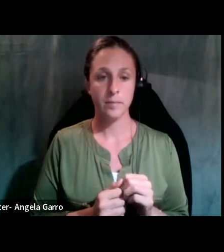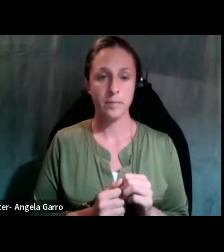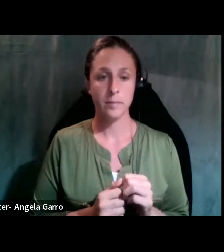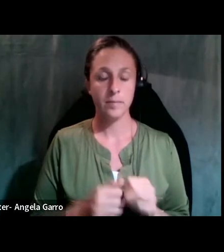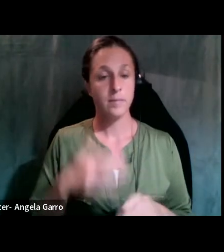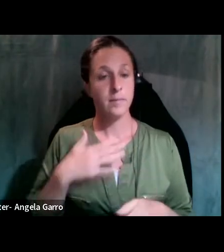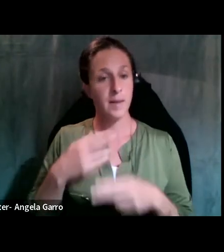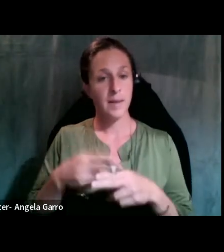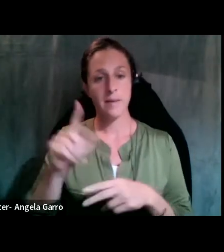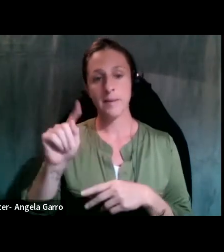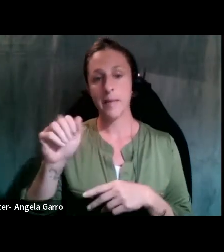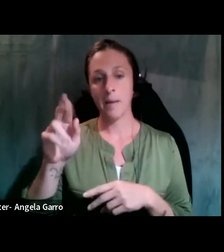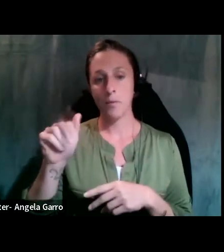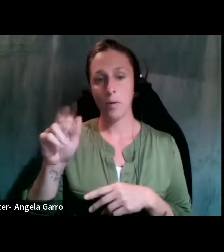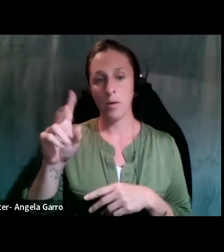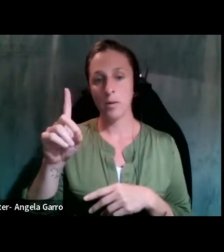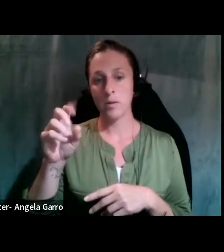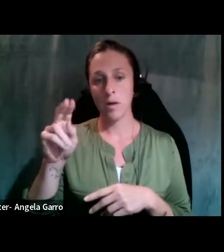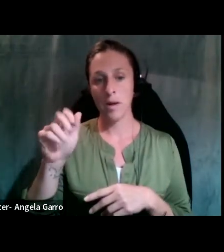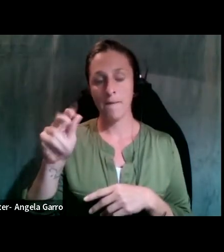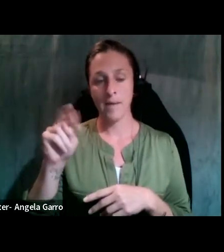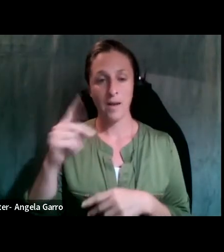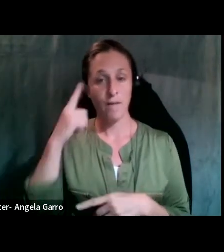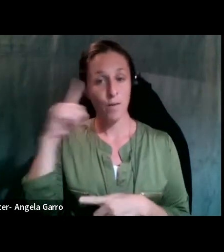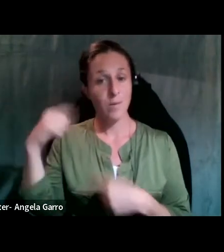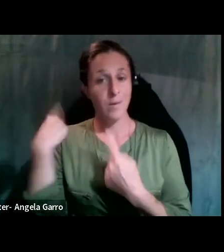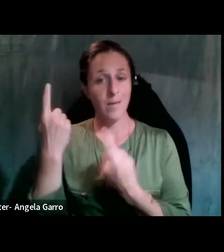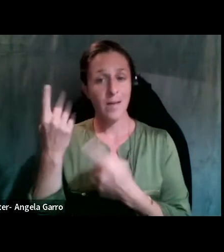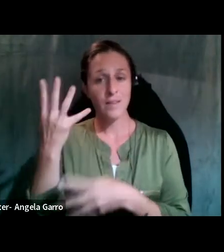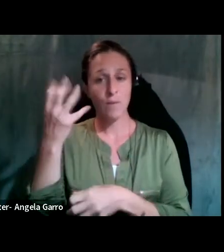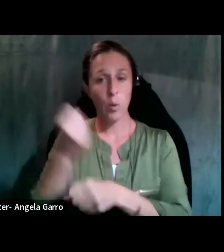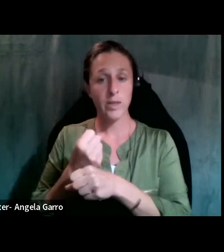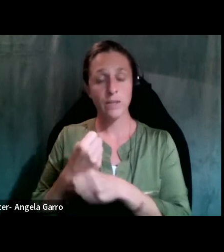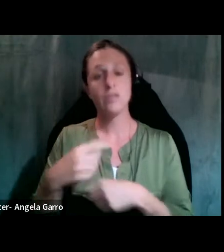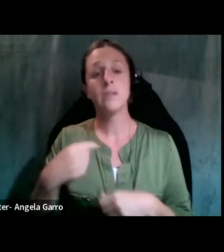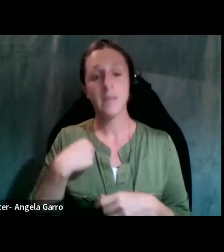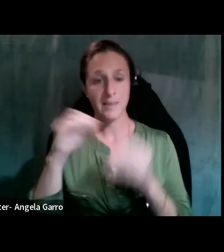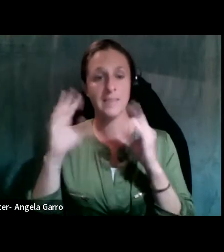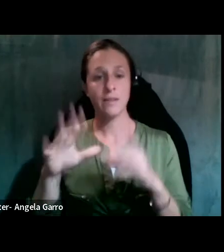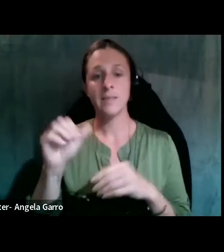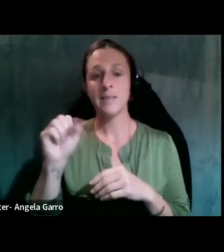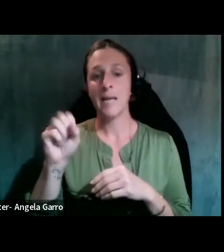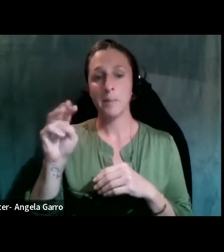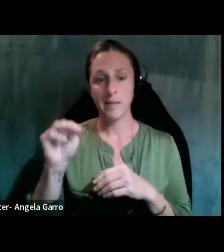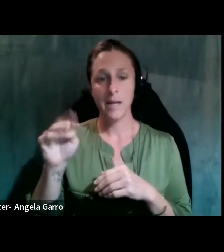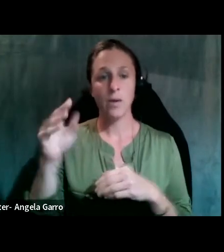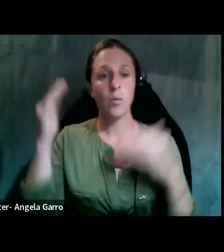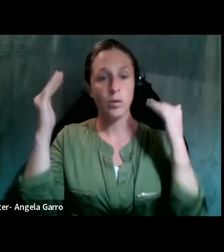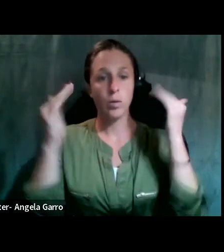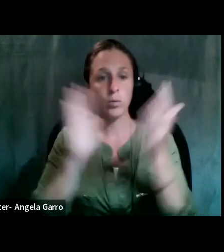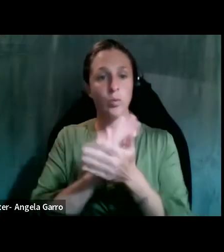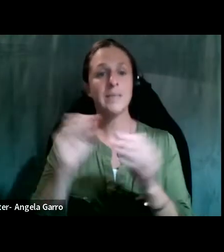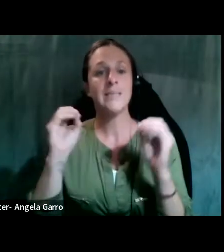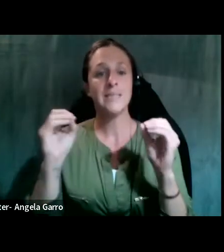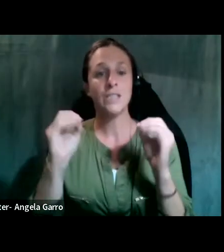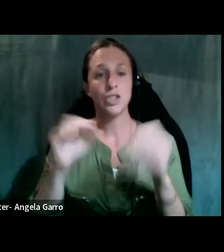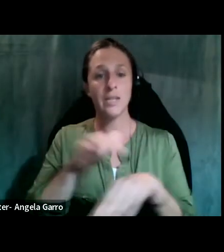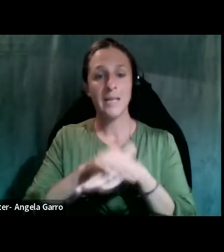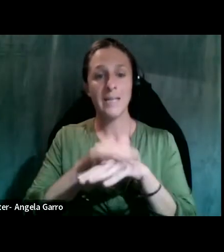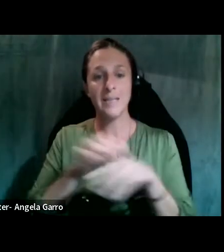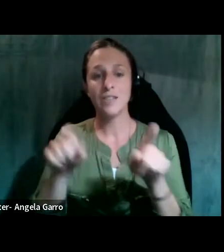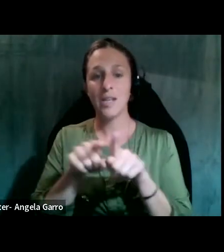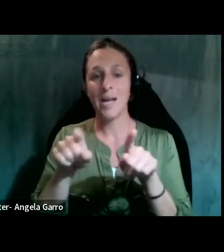My name is Tamara Donovan, and for the last 4 years, I've been a teacher at the San Mateo Adult School teaching English as a